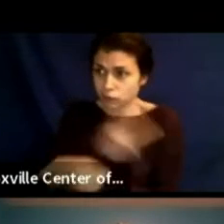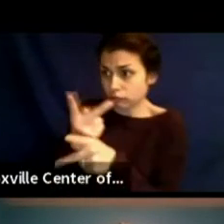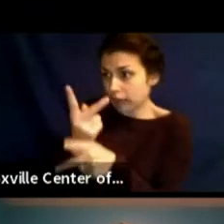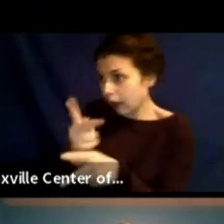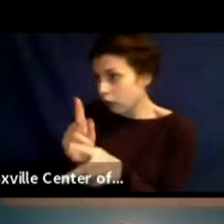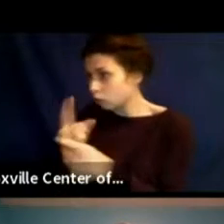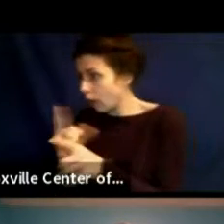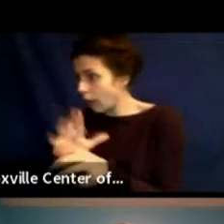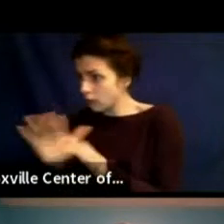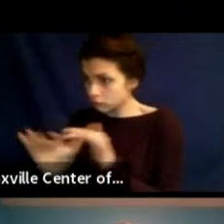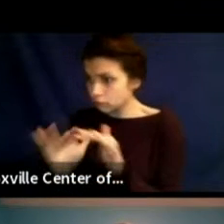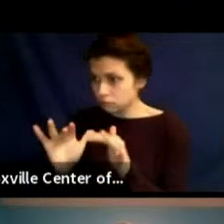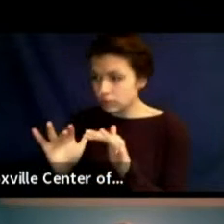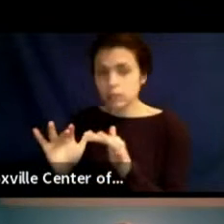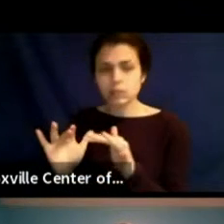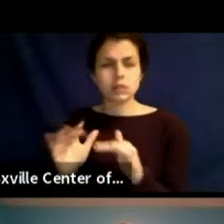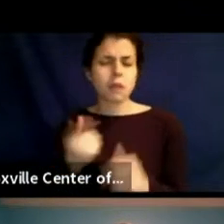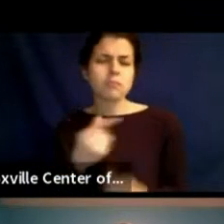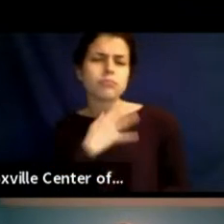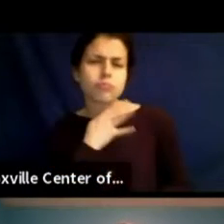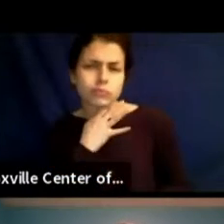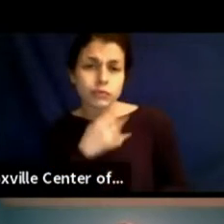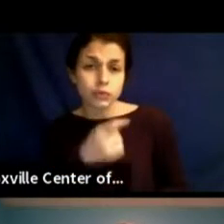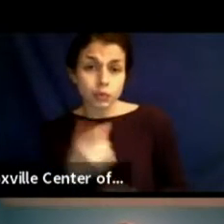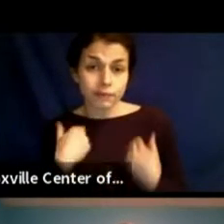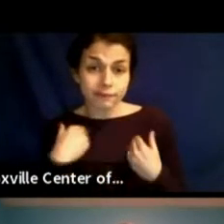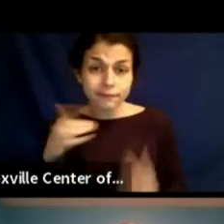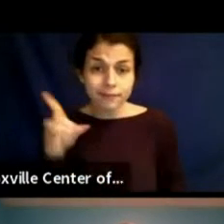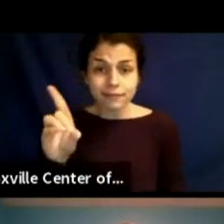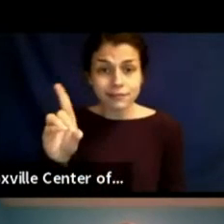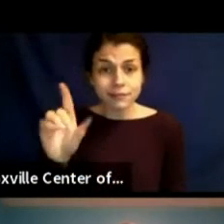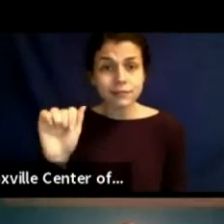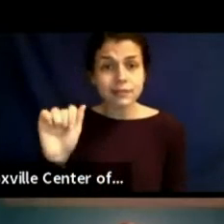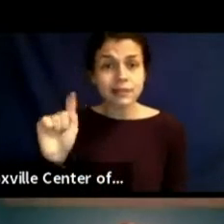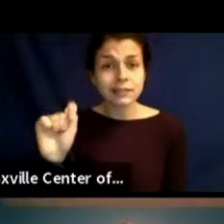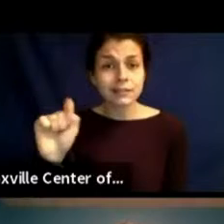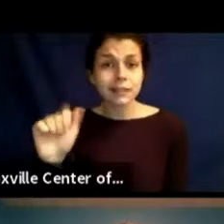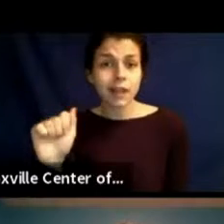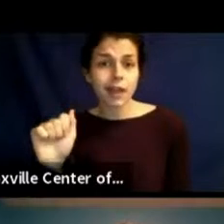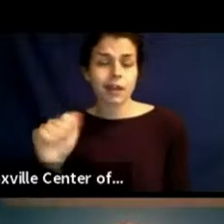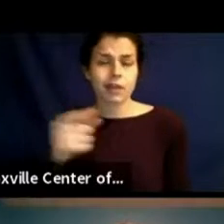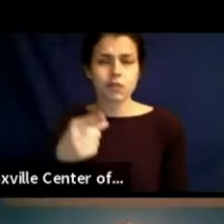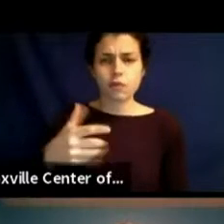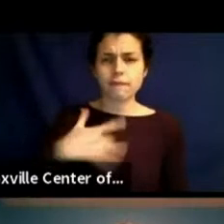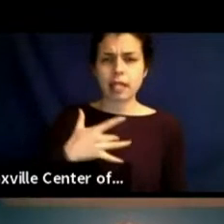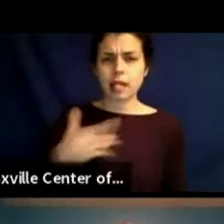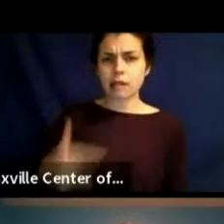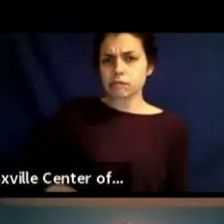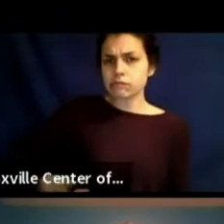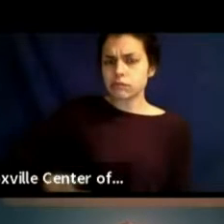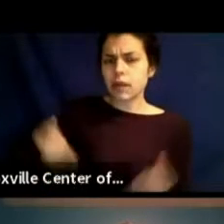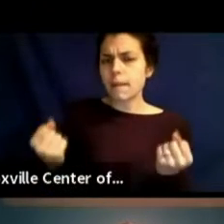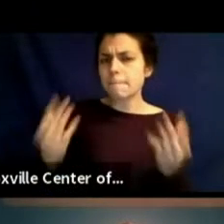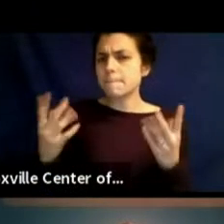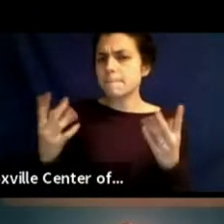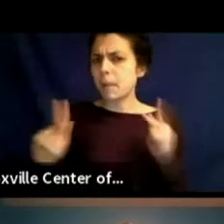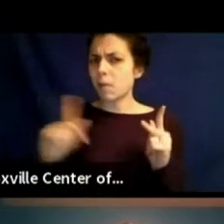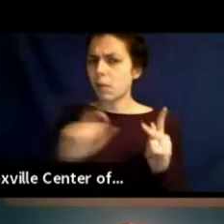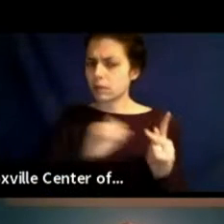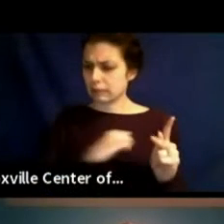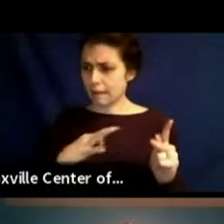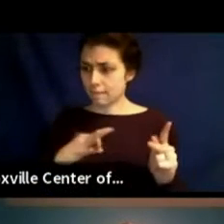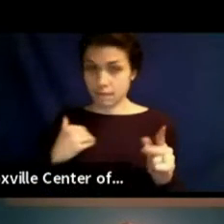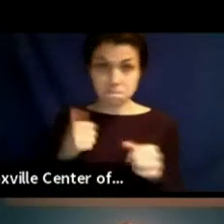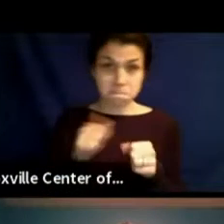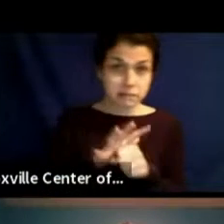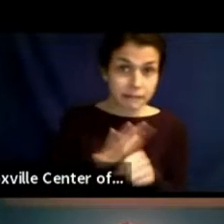can speak to any data you might have or your sense of feet on the, boots on the ground in terms of staffing, nursing